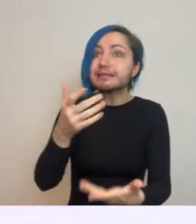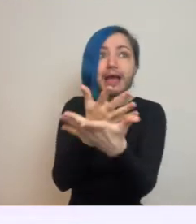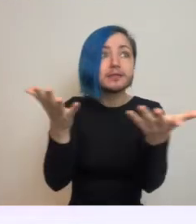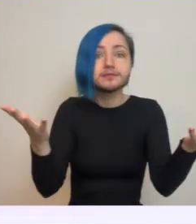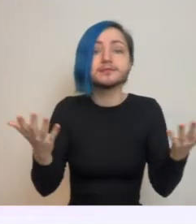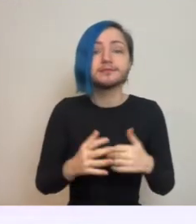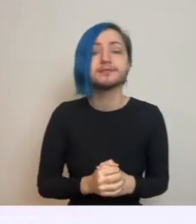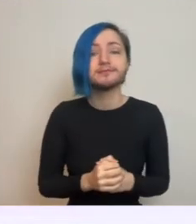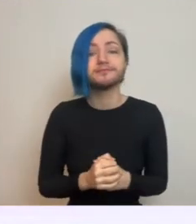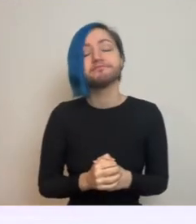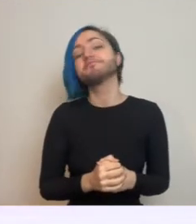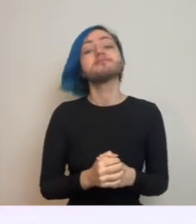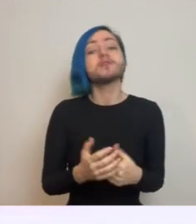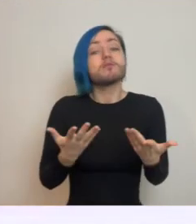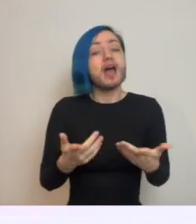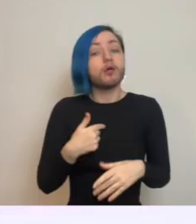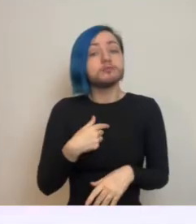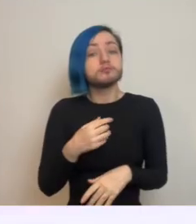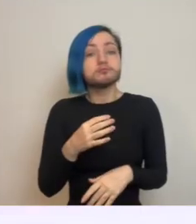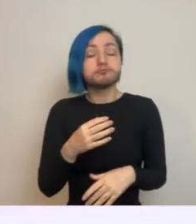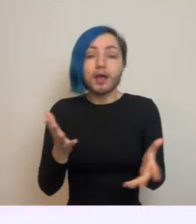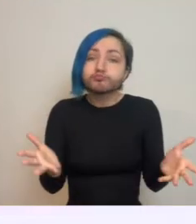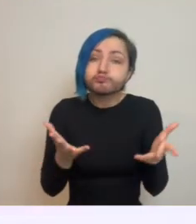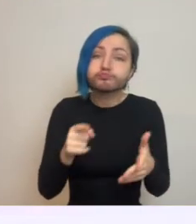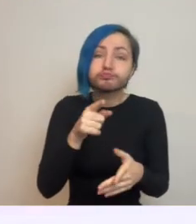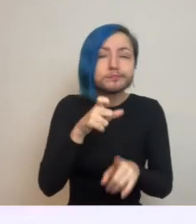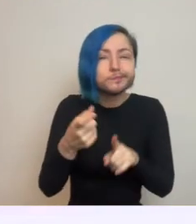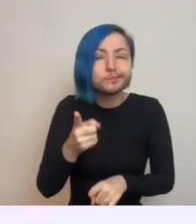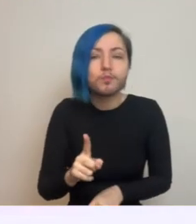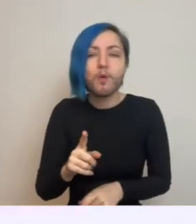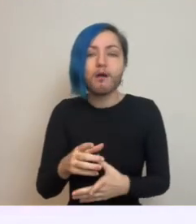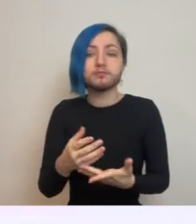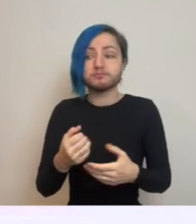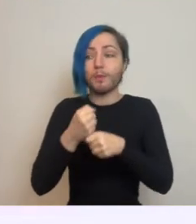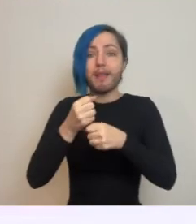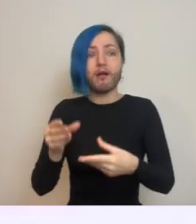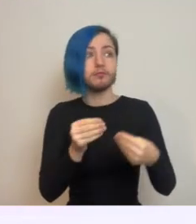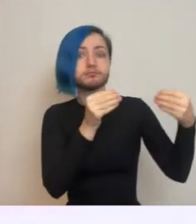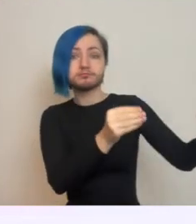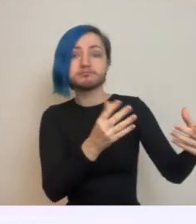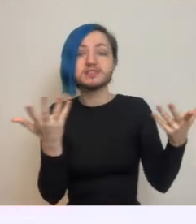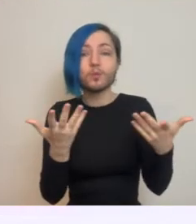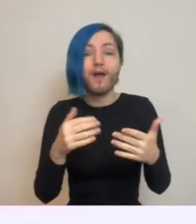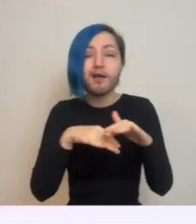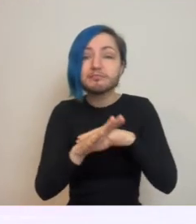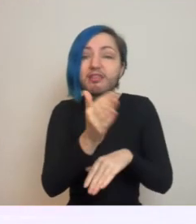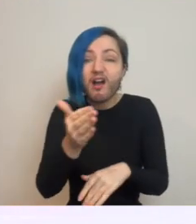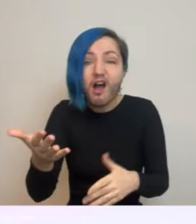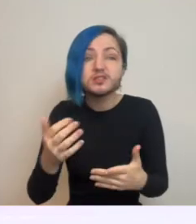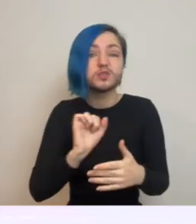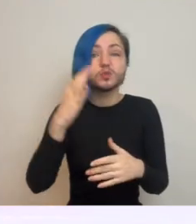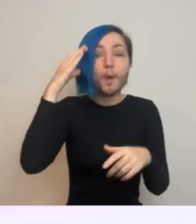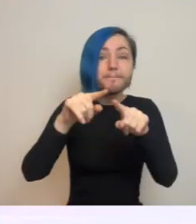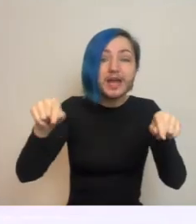population. And what I would invite you to do is to put these somewhere in your garden or